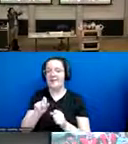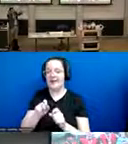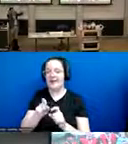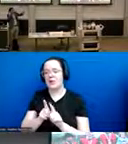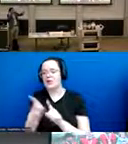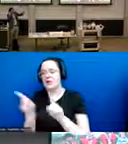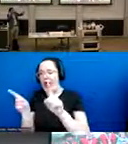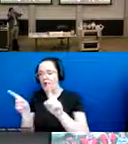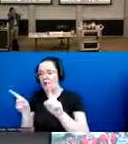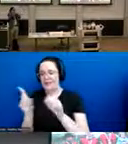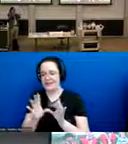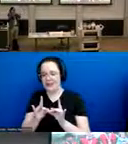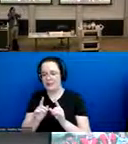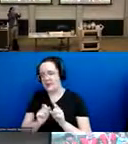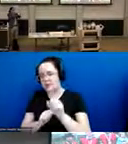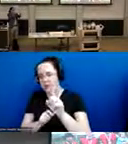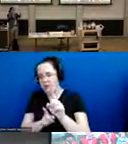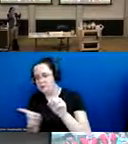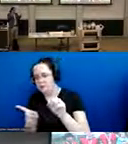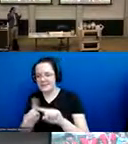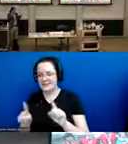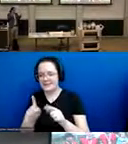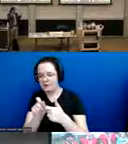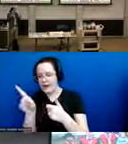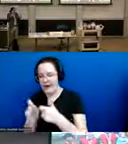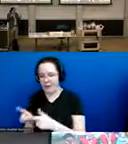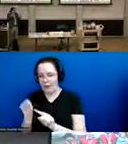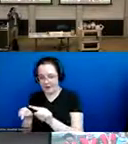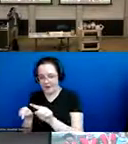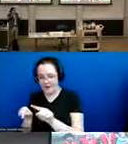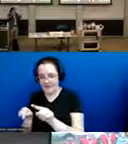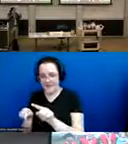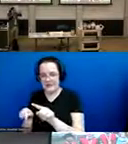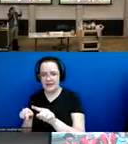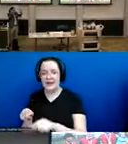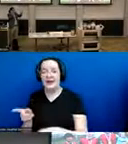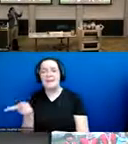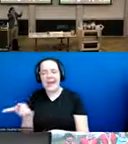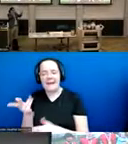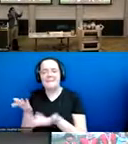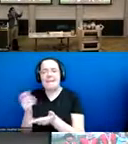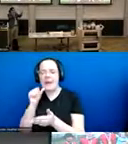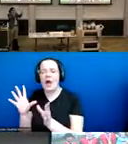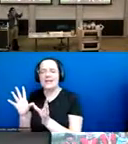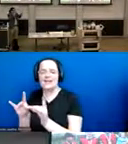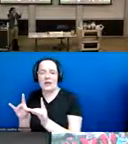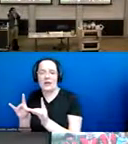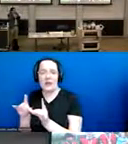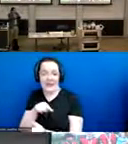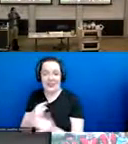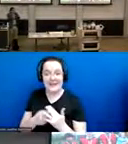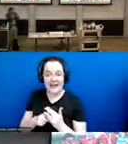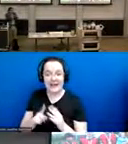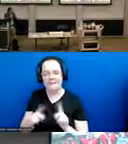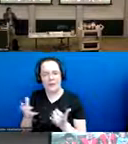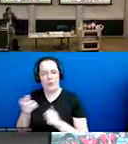to different outputs. And those outputs might not necessarily be entangled at the beginning, but you want them to be entangled, right?